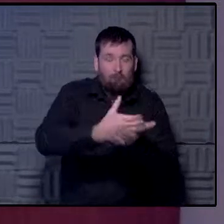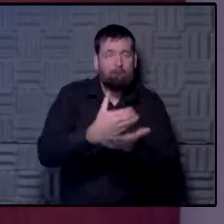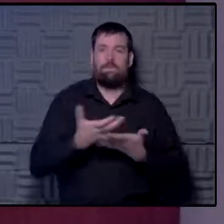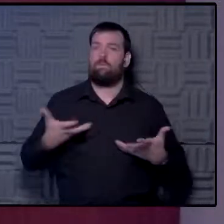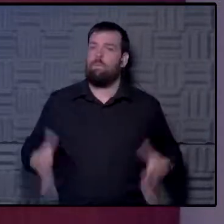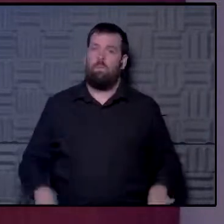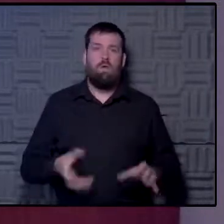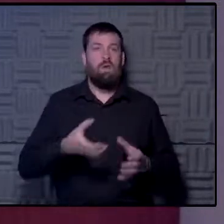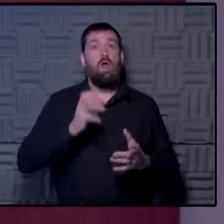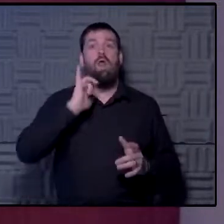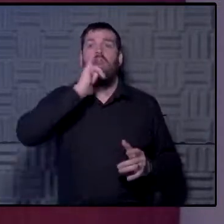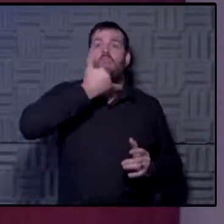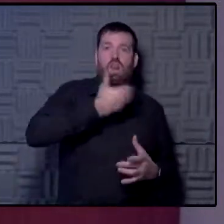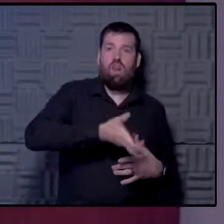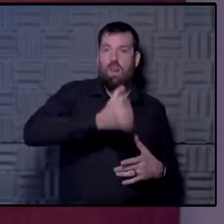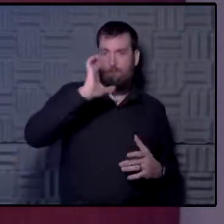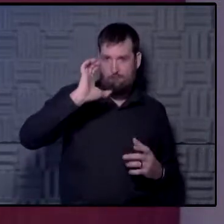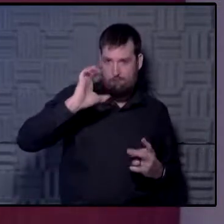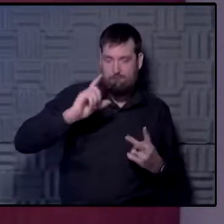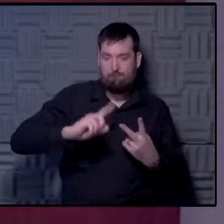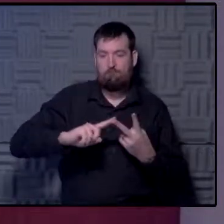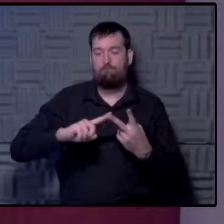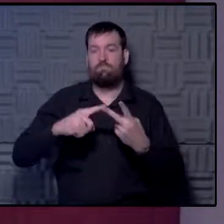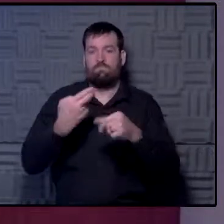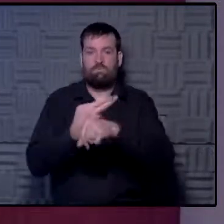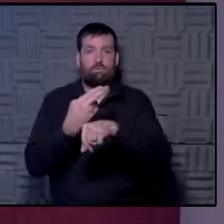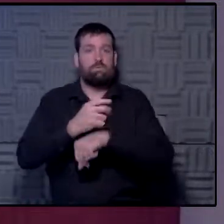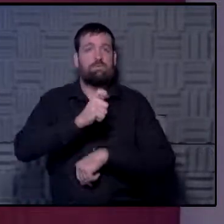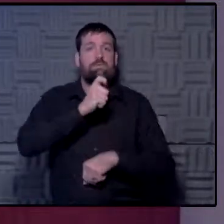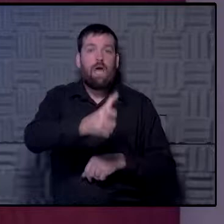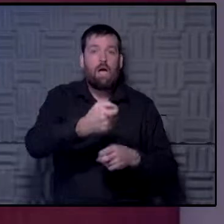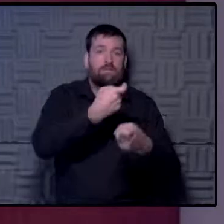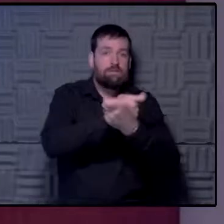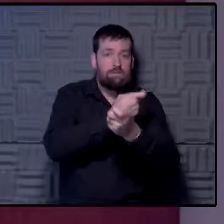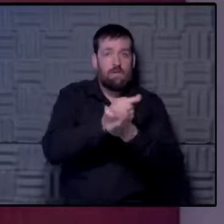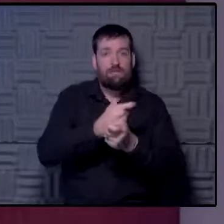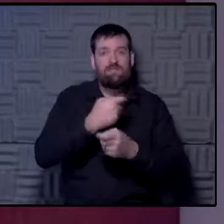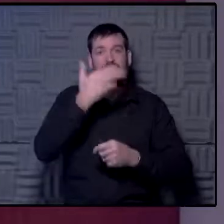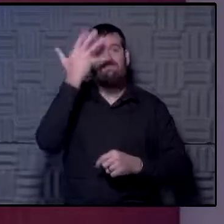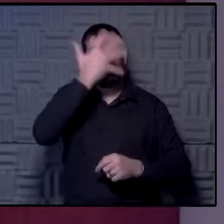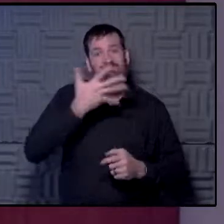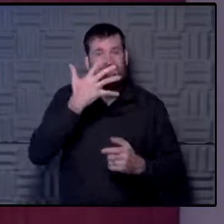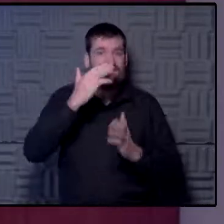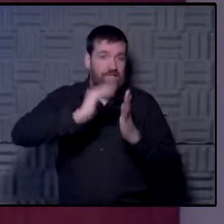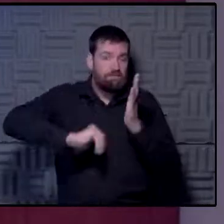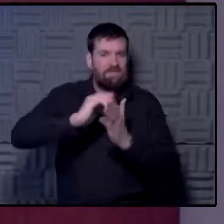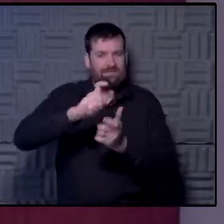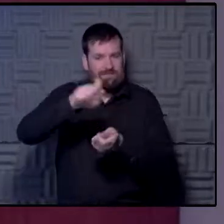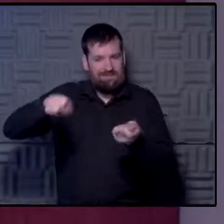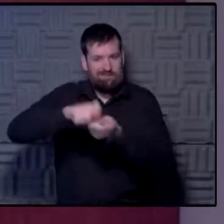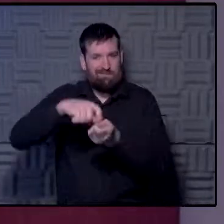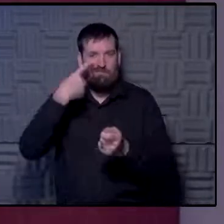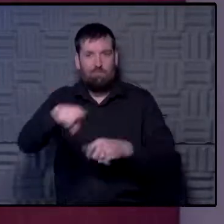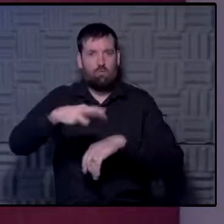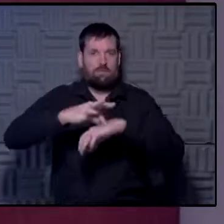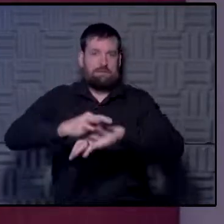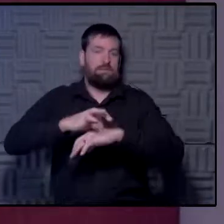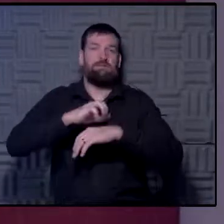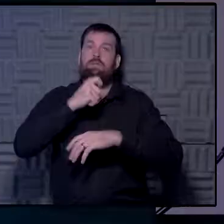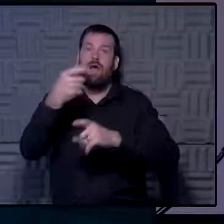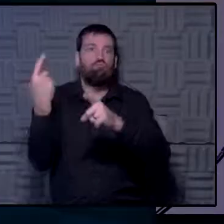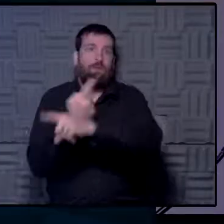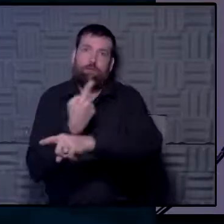drink that. And always use the non-toxic face paint or things that are actually designed to be on your skin. Don't use like regular spray